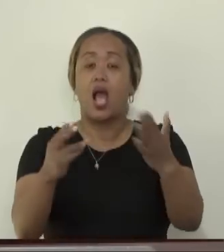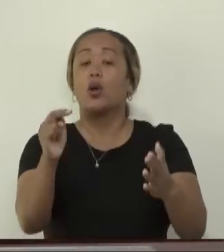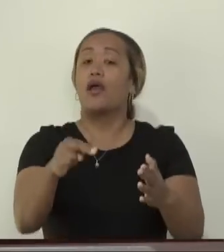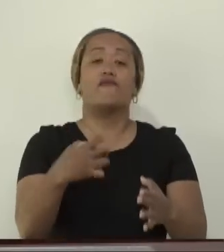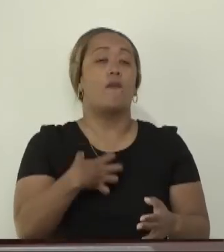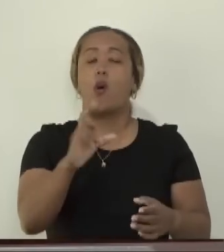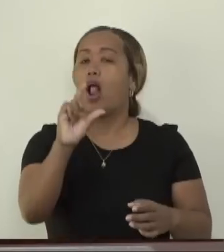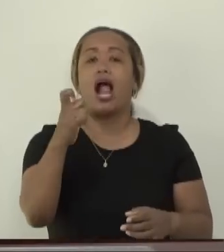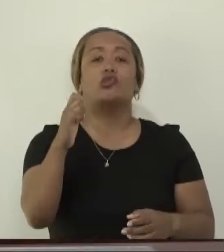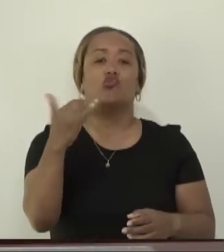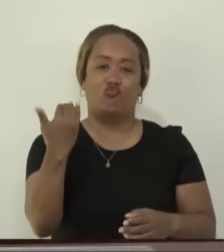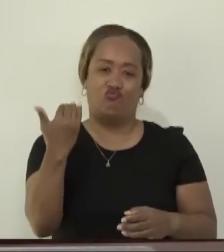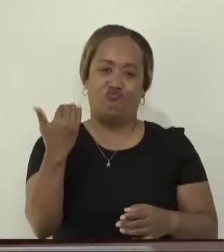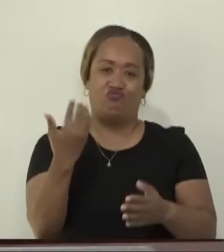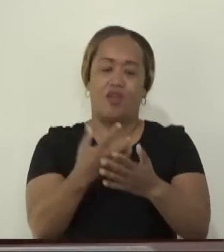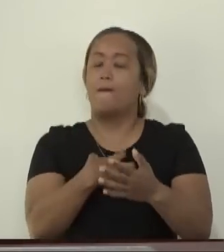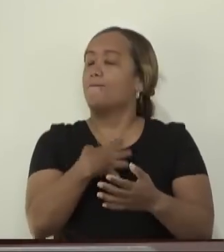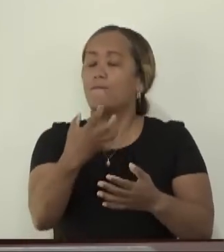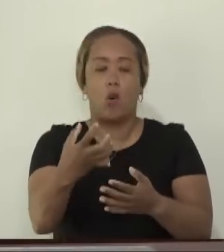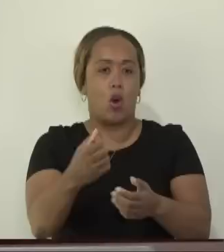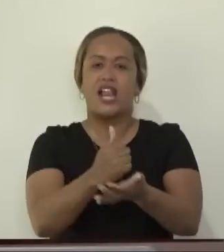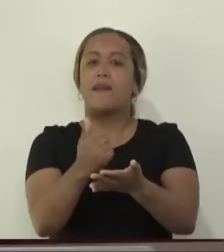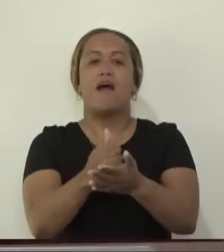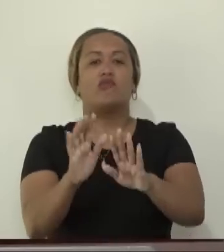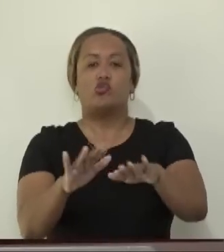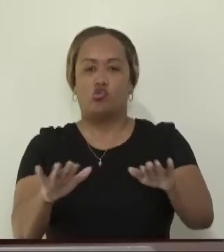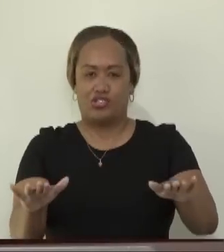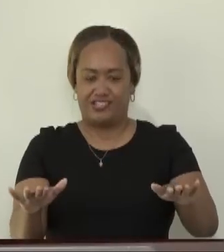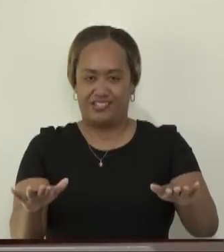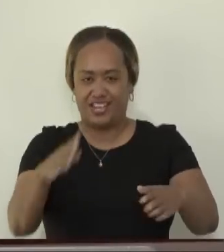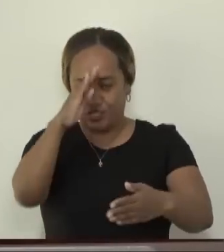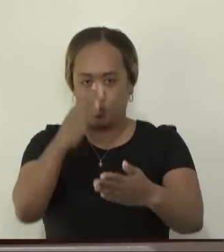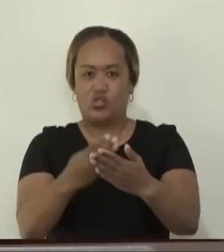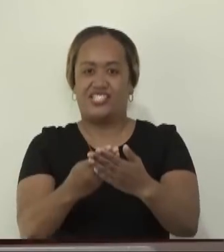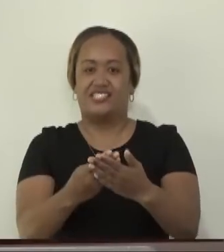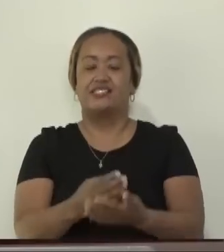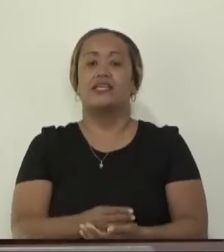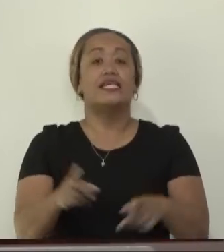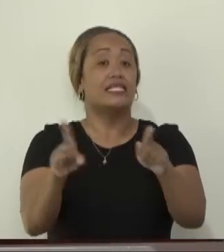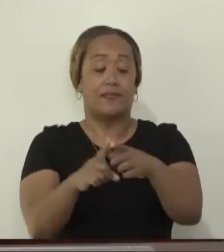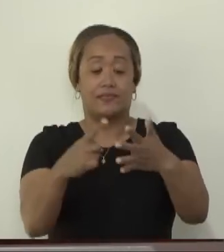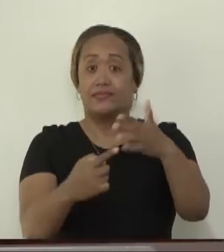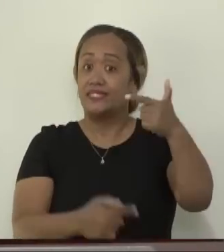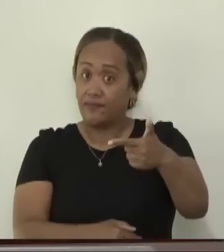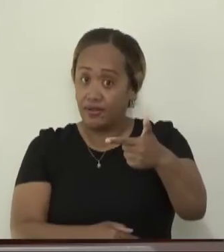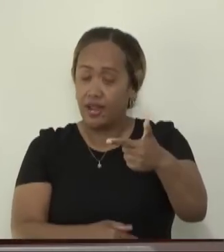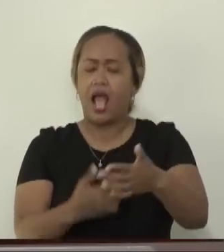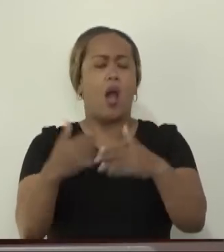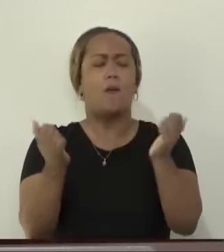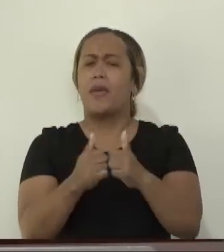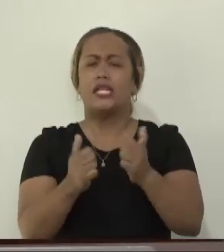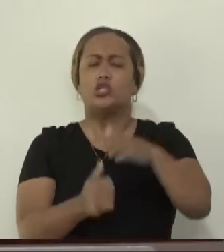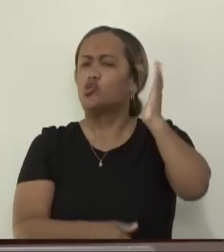more classrooms to accommodate the increasing number of students. Seven, many